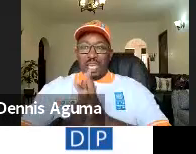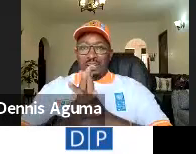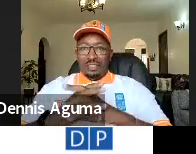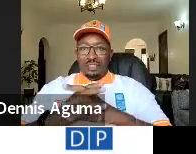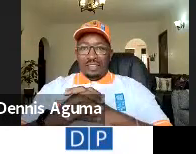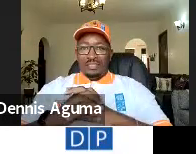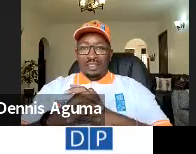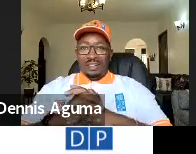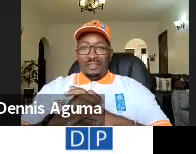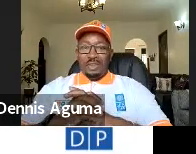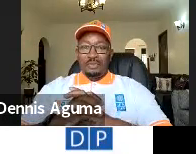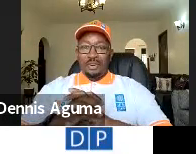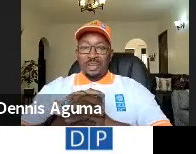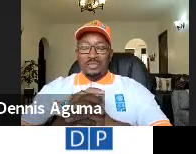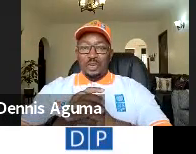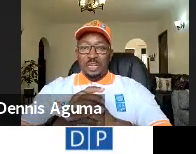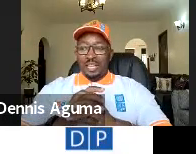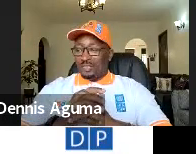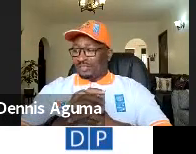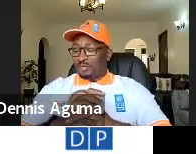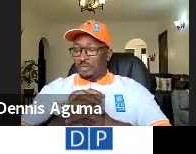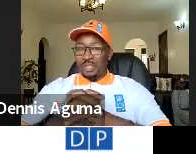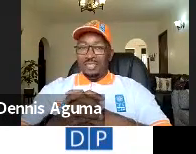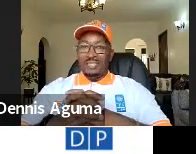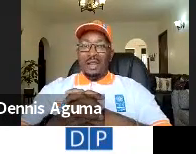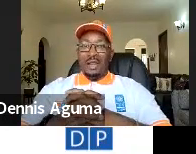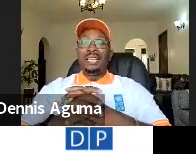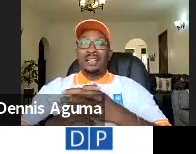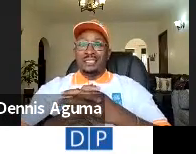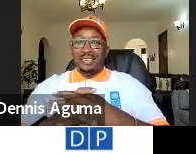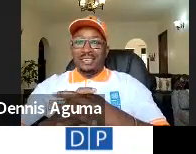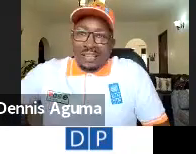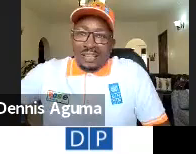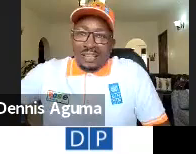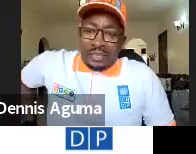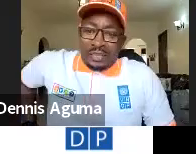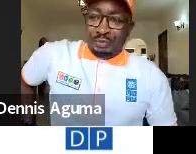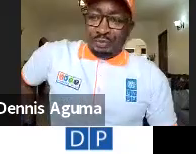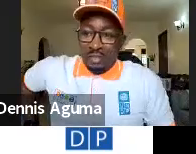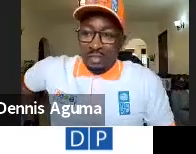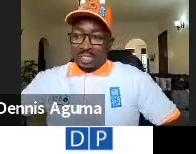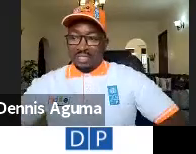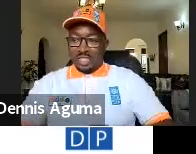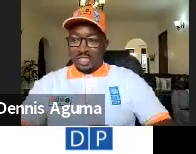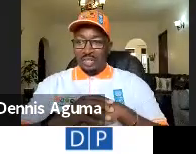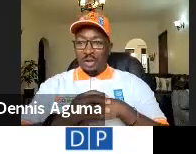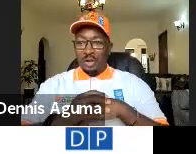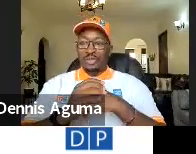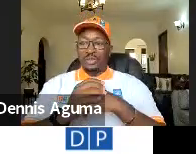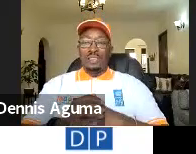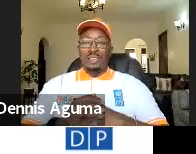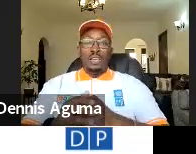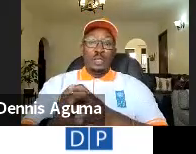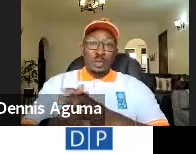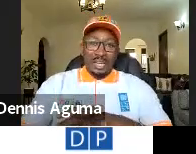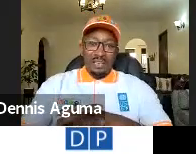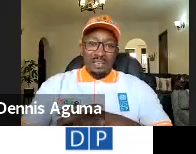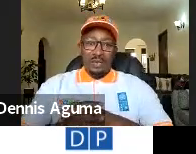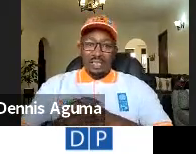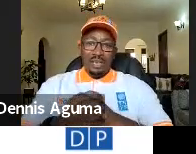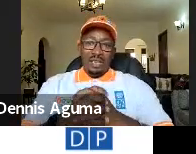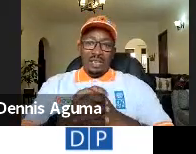Good morning, and thank you very much for joining us for what is our last thematic session of the